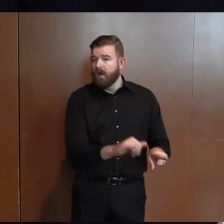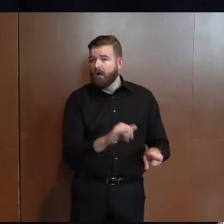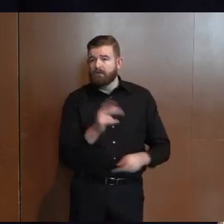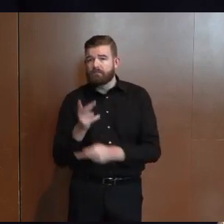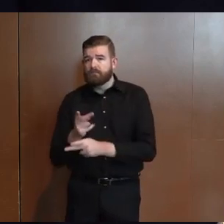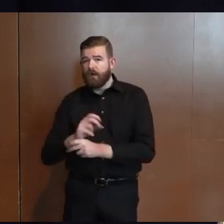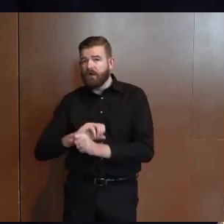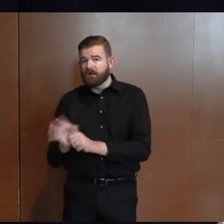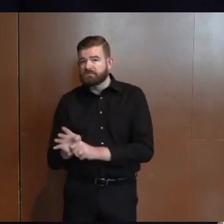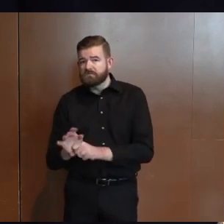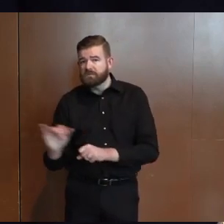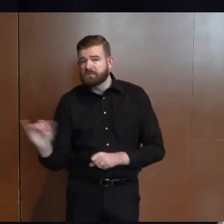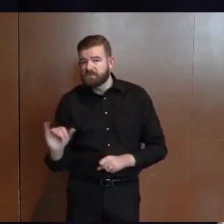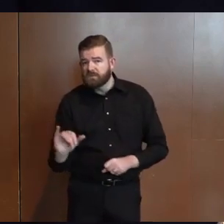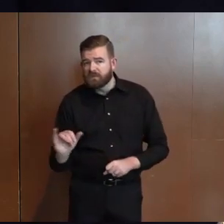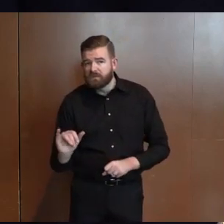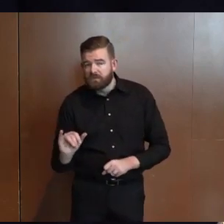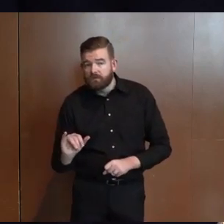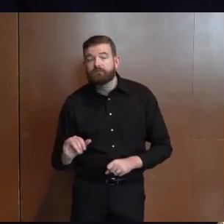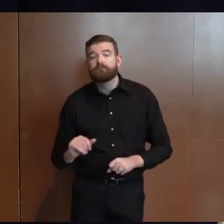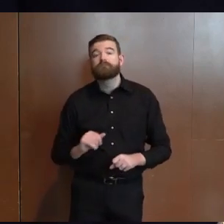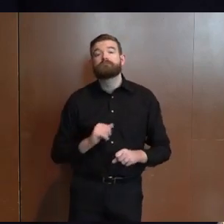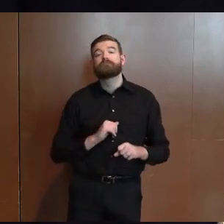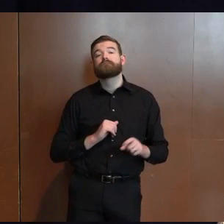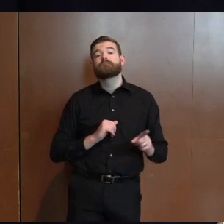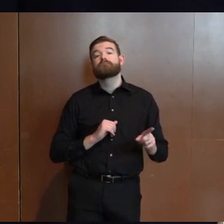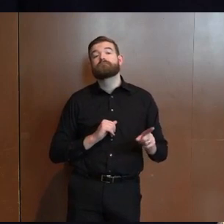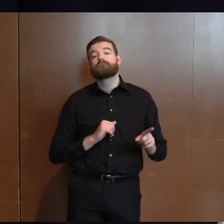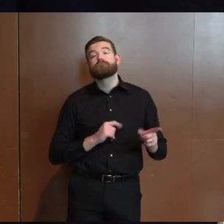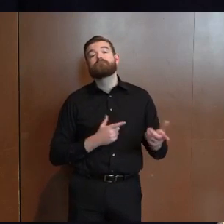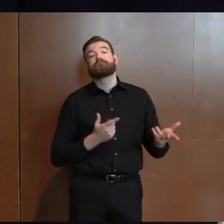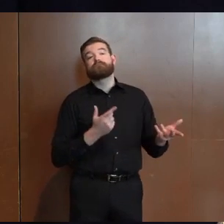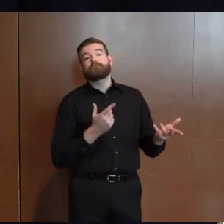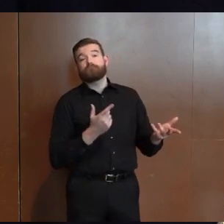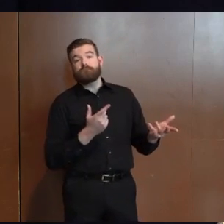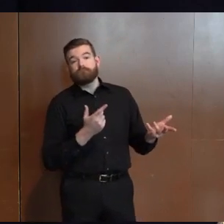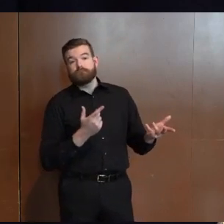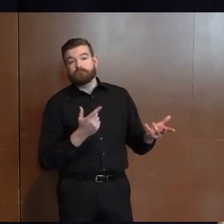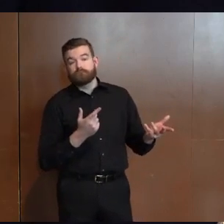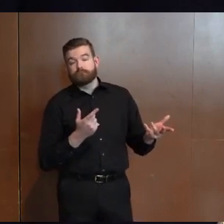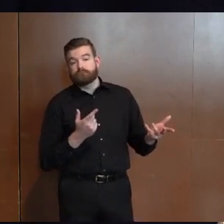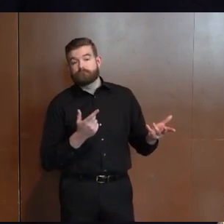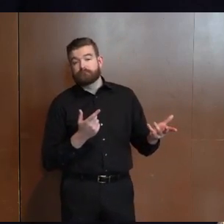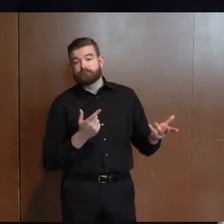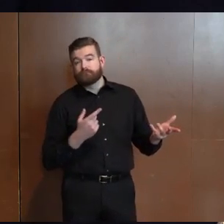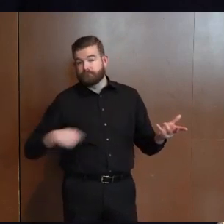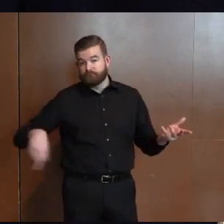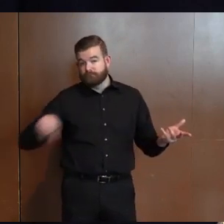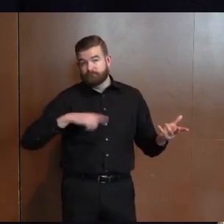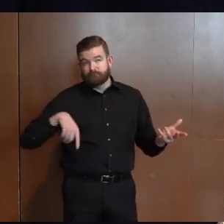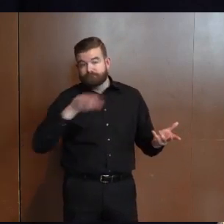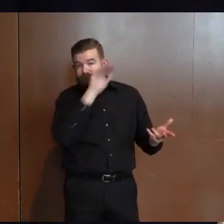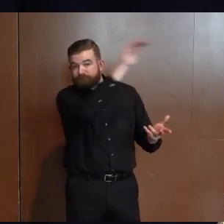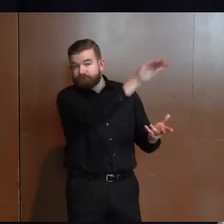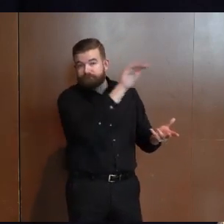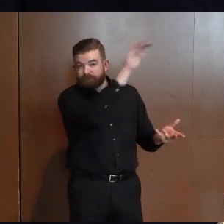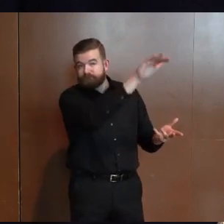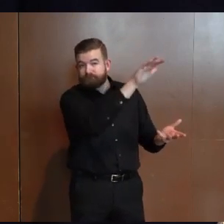with the stockpile, with the work that the governor and Chief of Staff Helmy were able